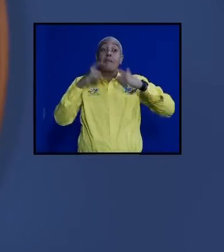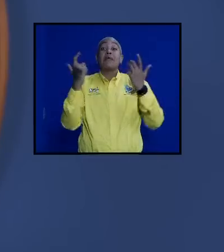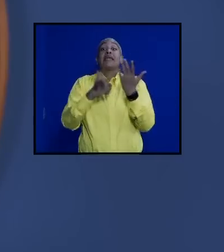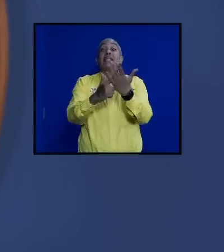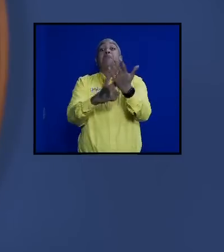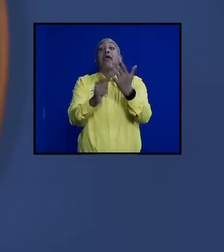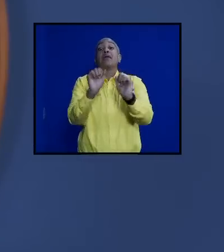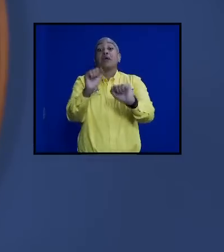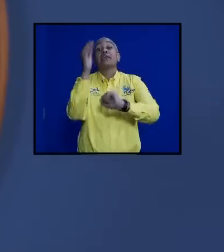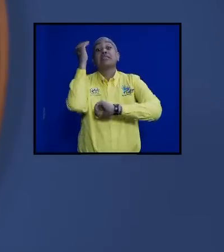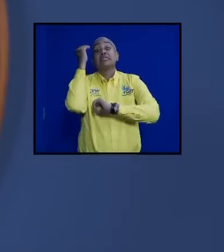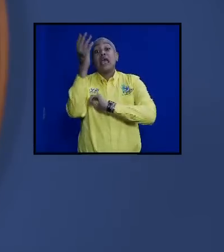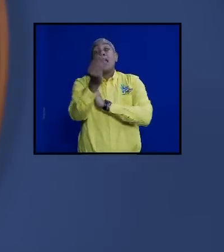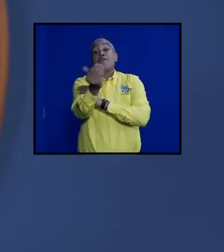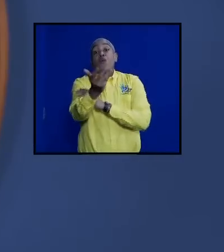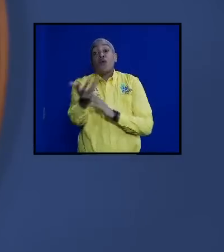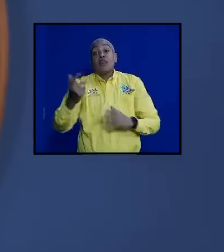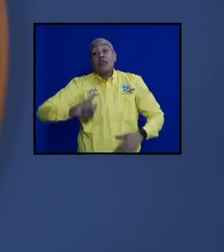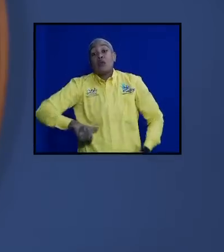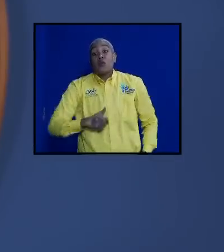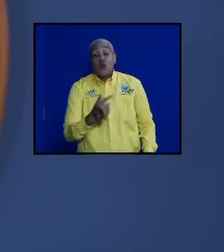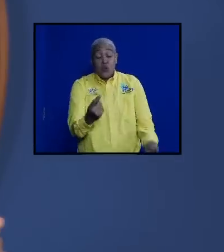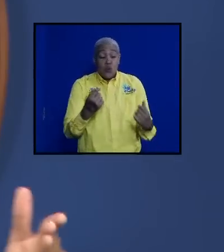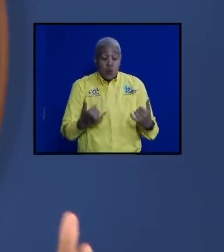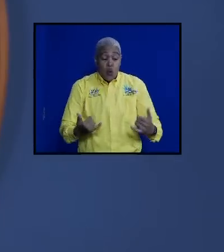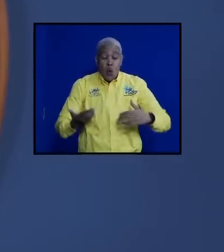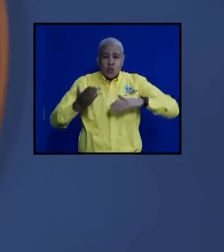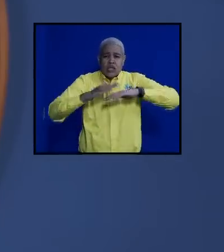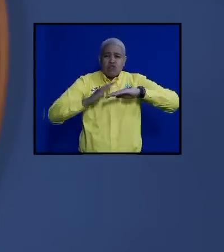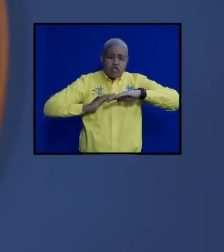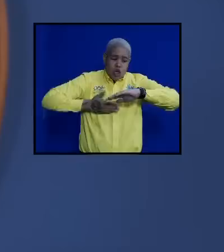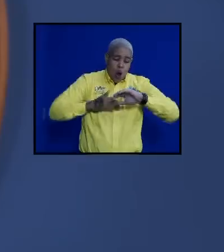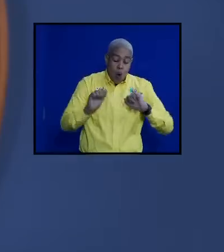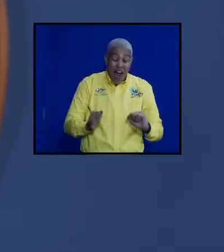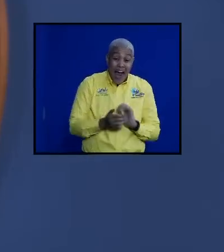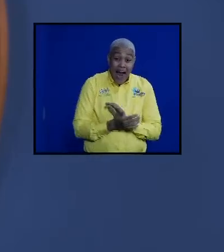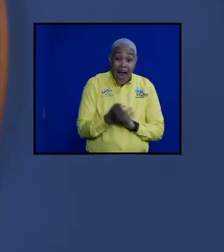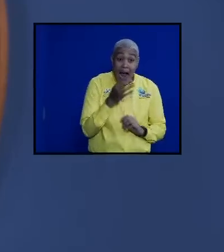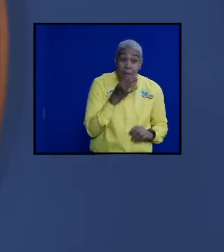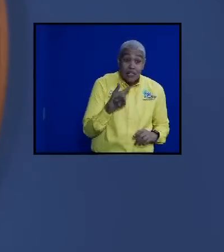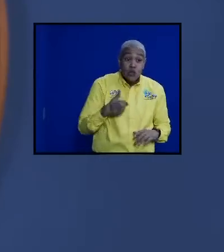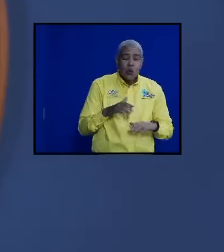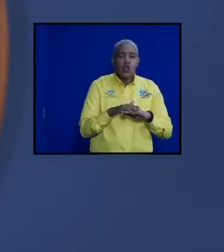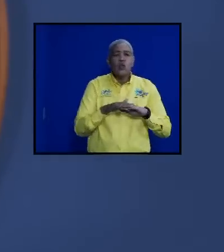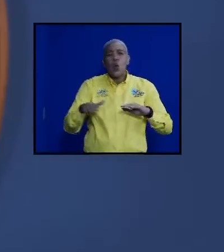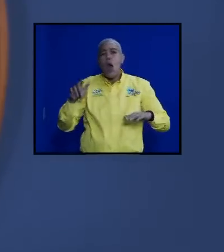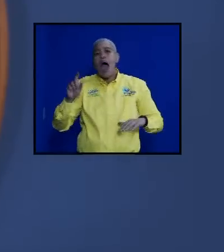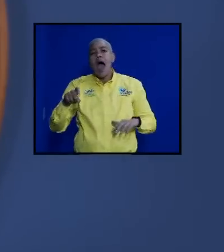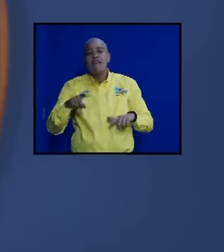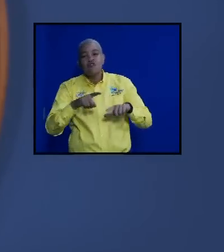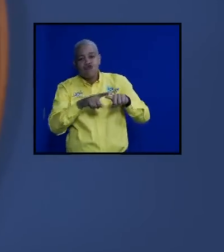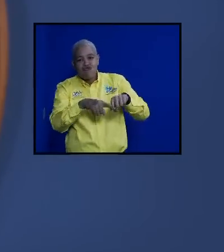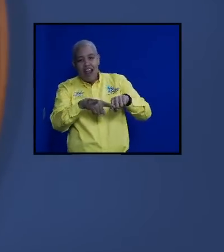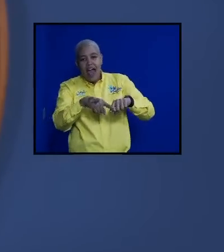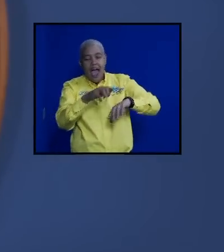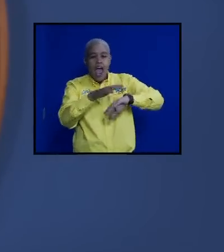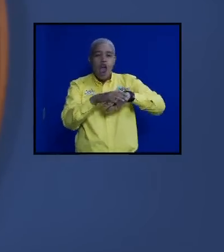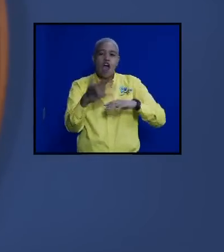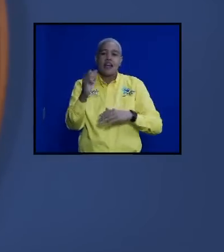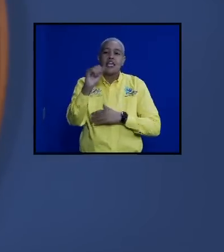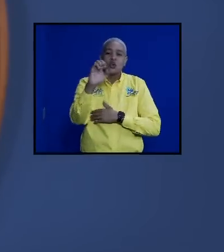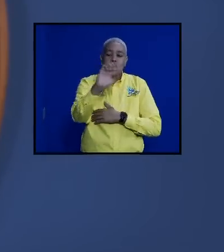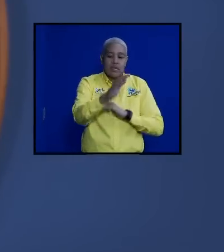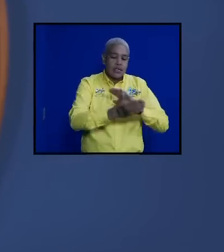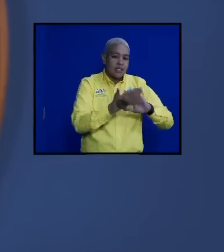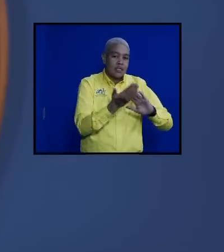things which we are doing to increase our capacity so we don't have to rely on